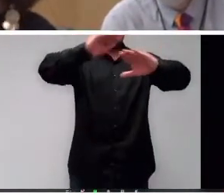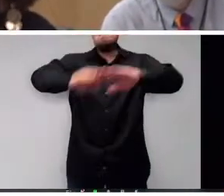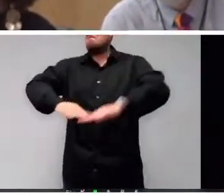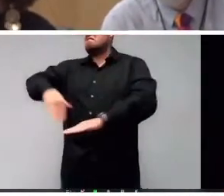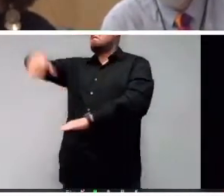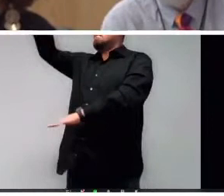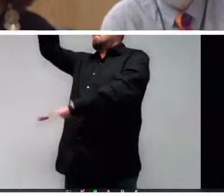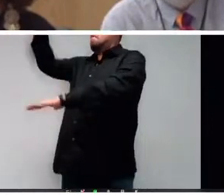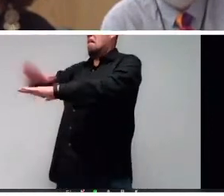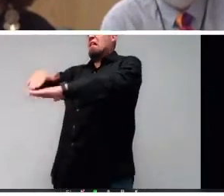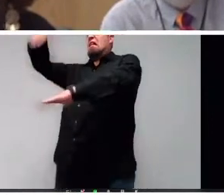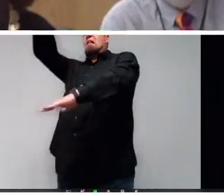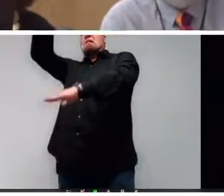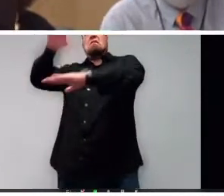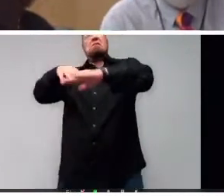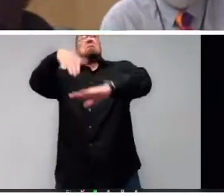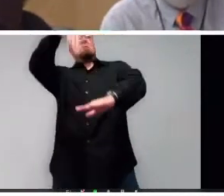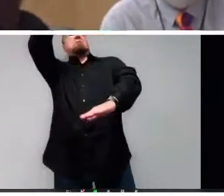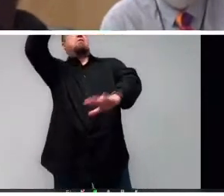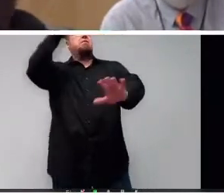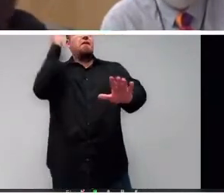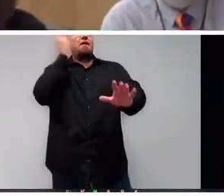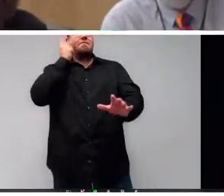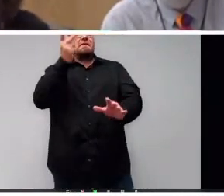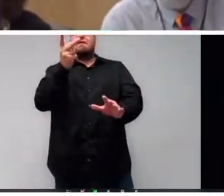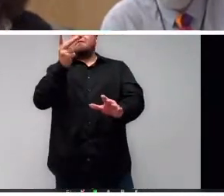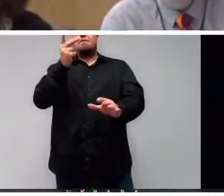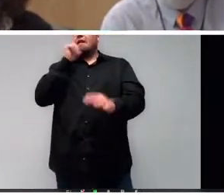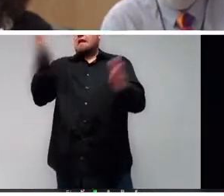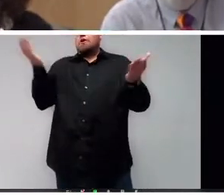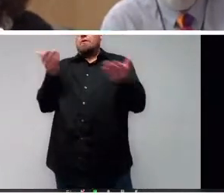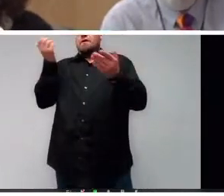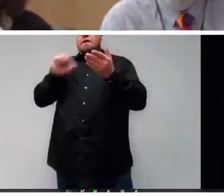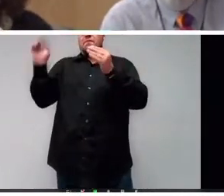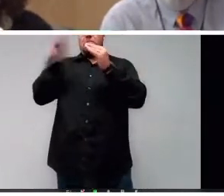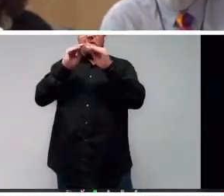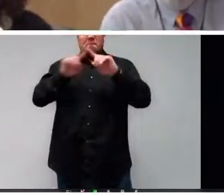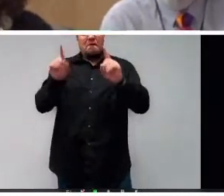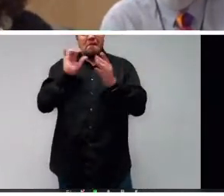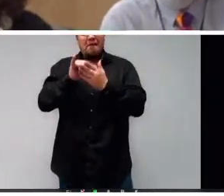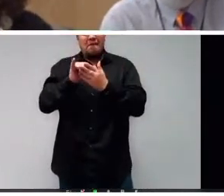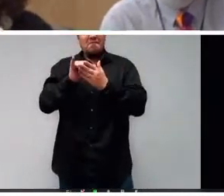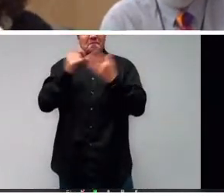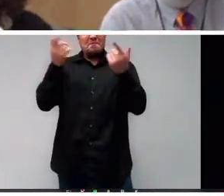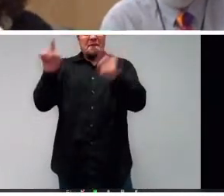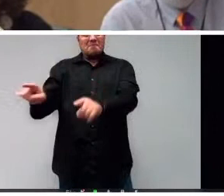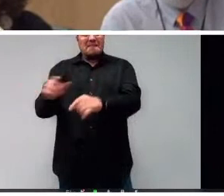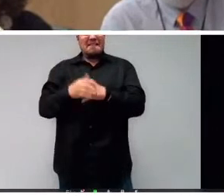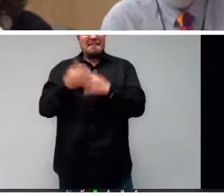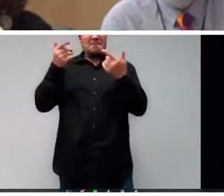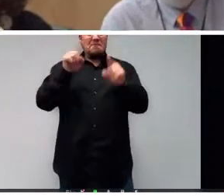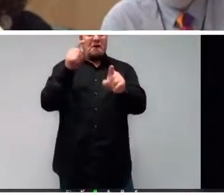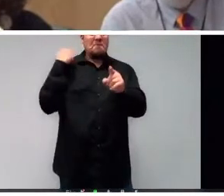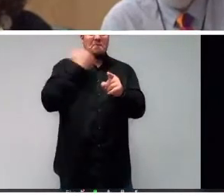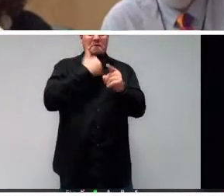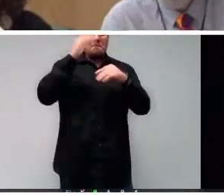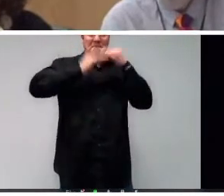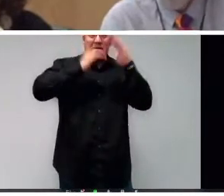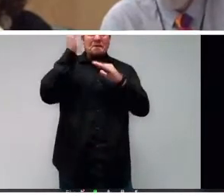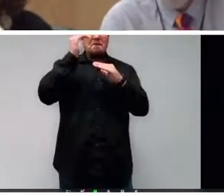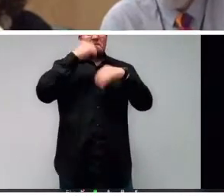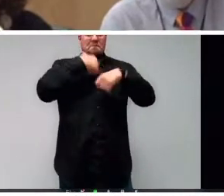was awesome to see. They're no longer here, but that's what was going on as we were building program